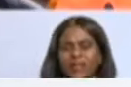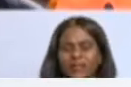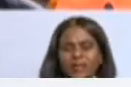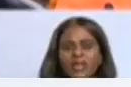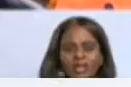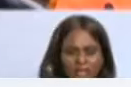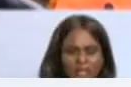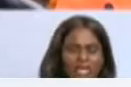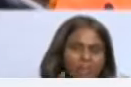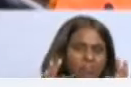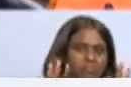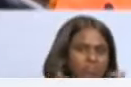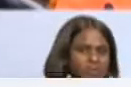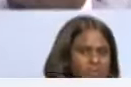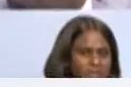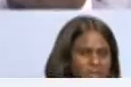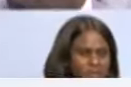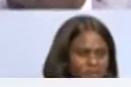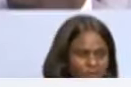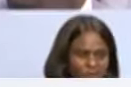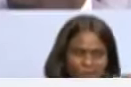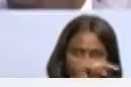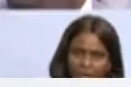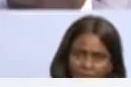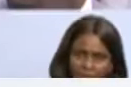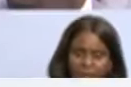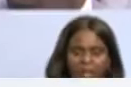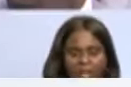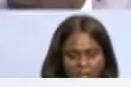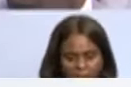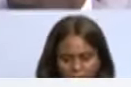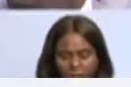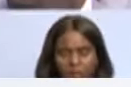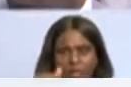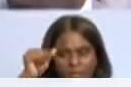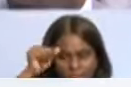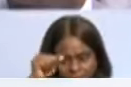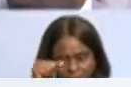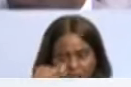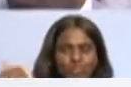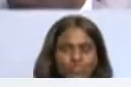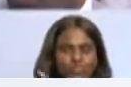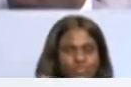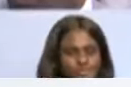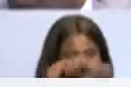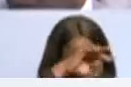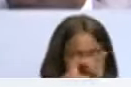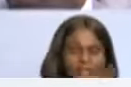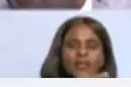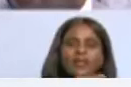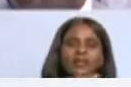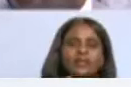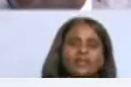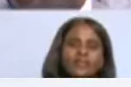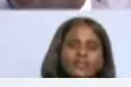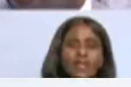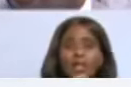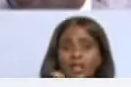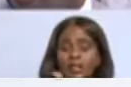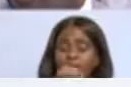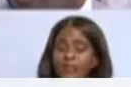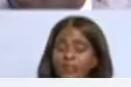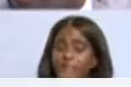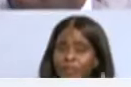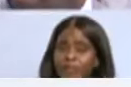distinguished from the brownfields. Existing mines, brownfields. New mines, greenfields. So other investments are